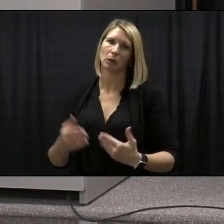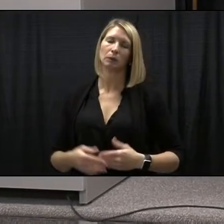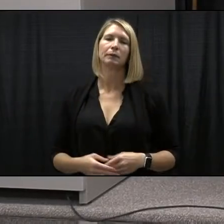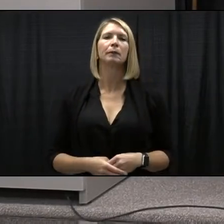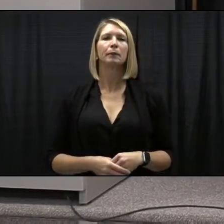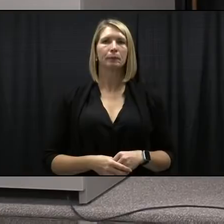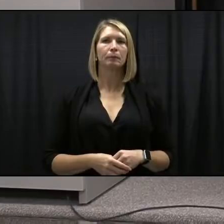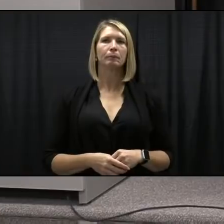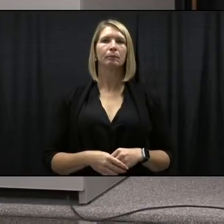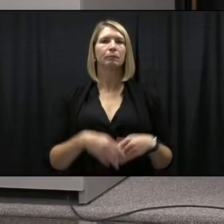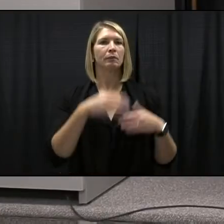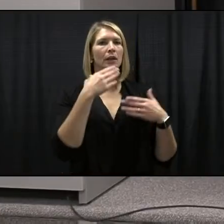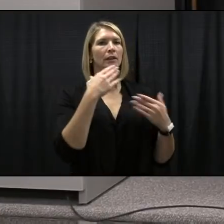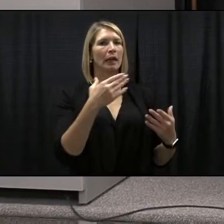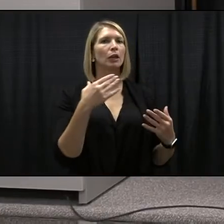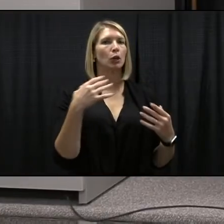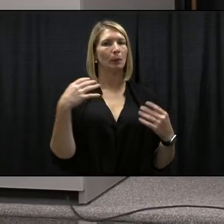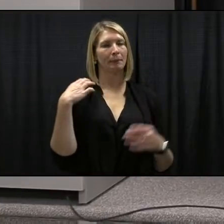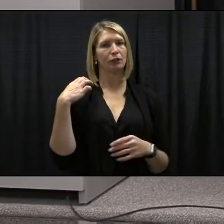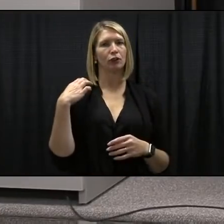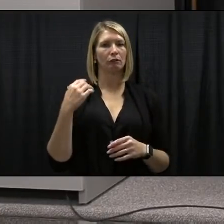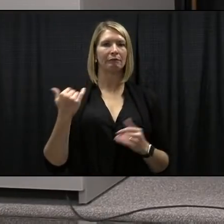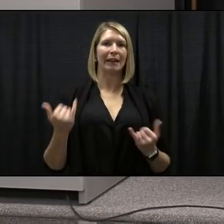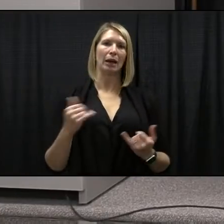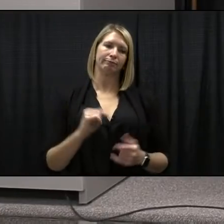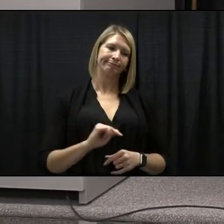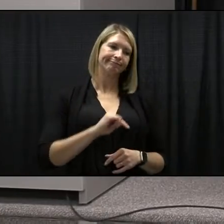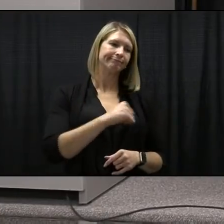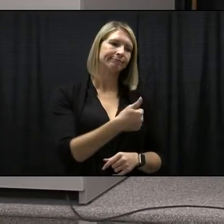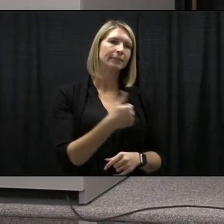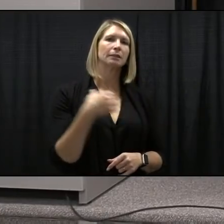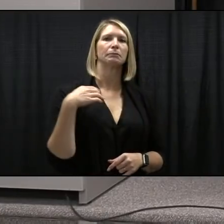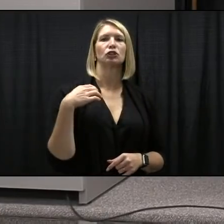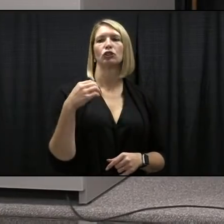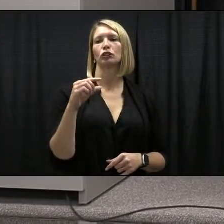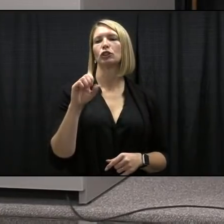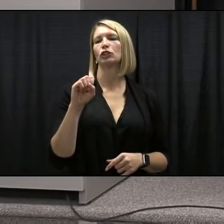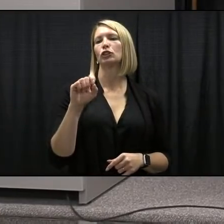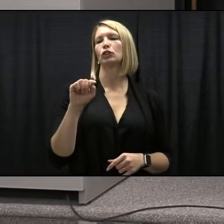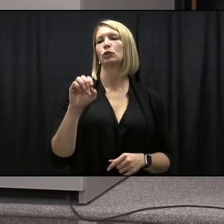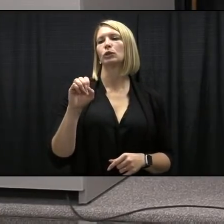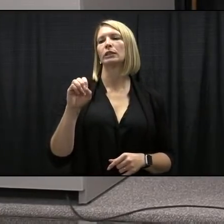Well, thank you, Minister. I'll now turn things over to Minister Studley for an update on the VaxPass.